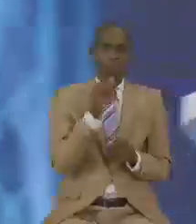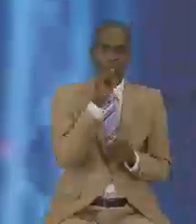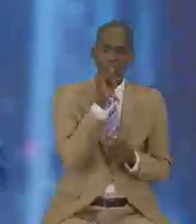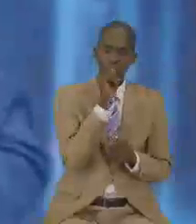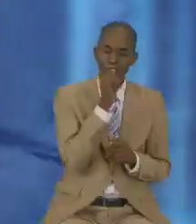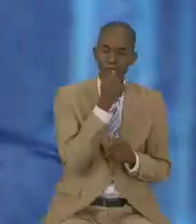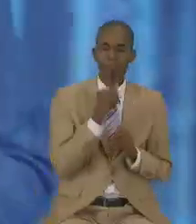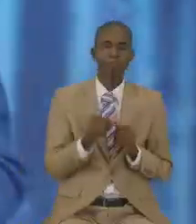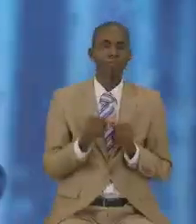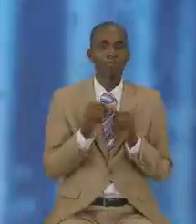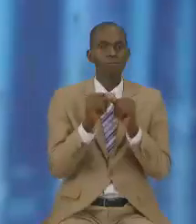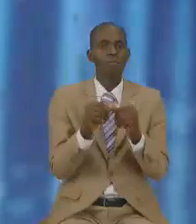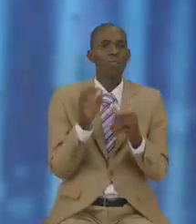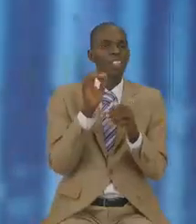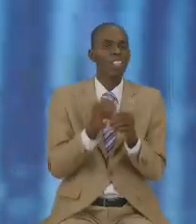patient continuance in